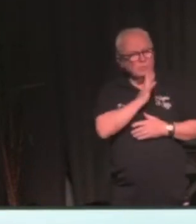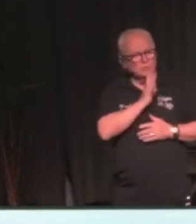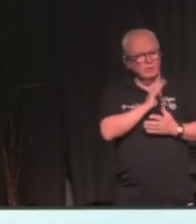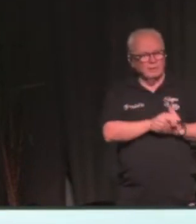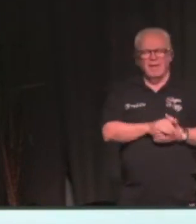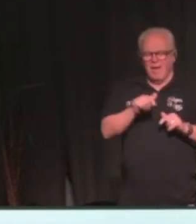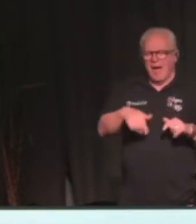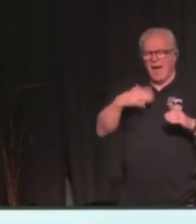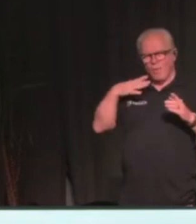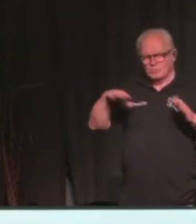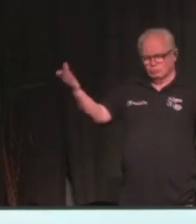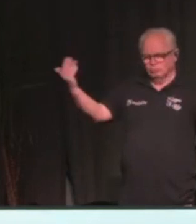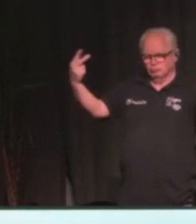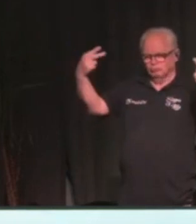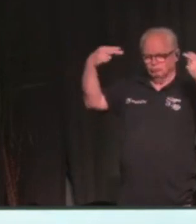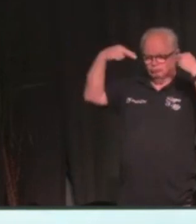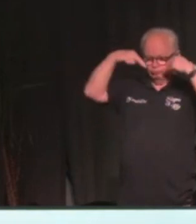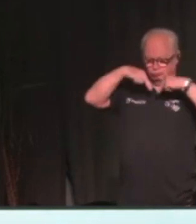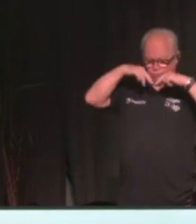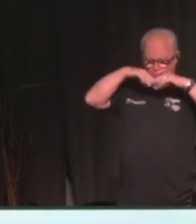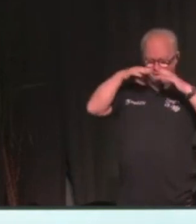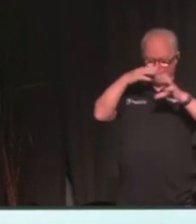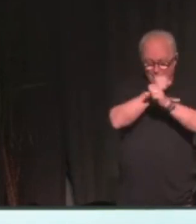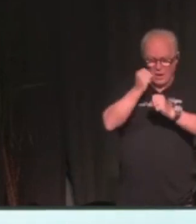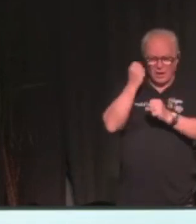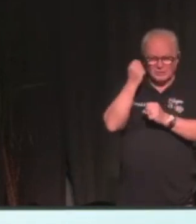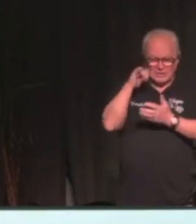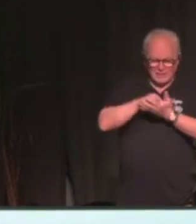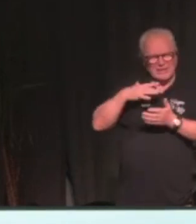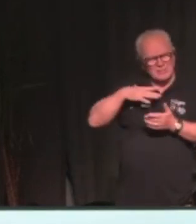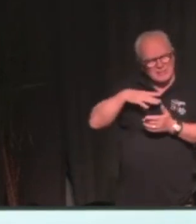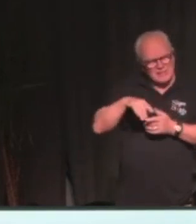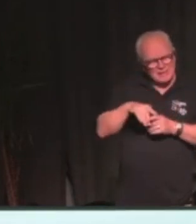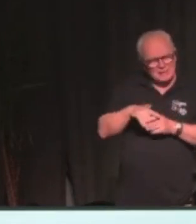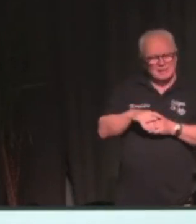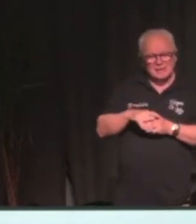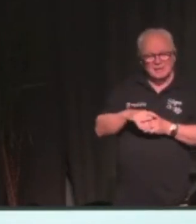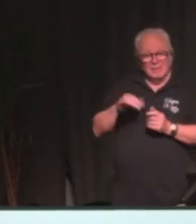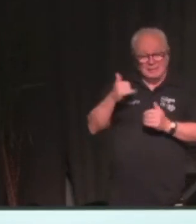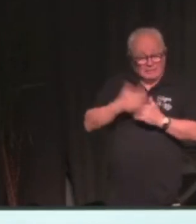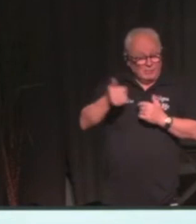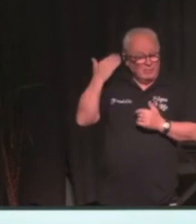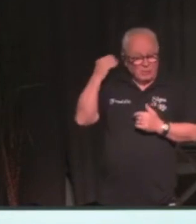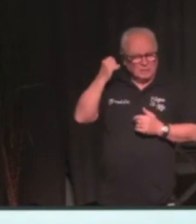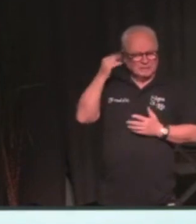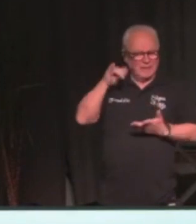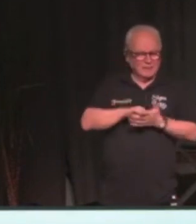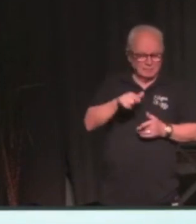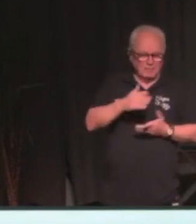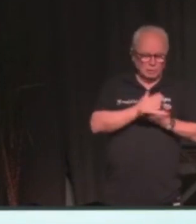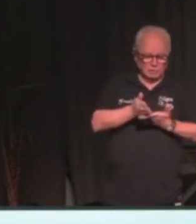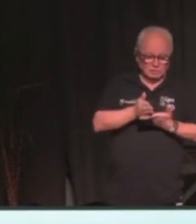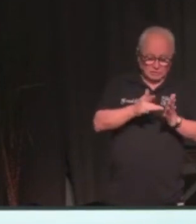this is where I really want you to dig in here, and I really need you to catch this, okay? Like never before, okay? So Jesus